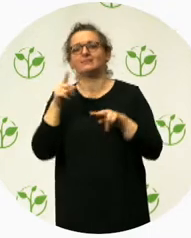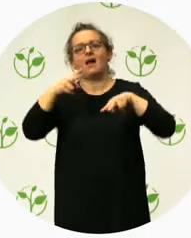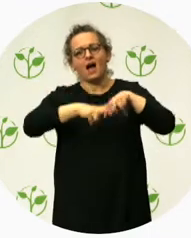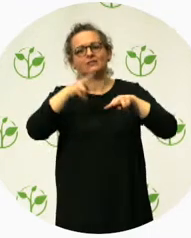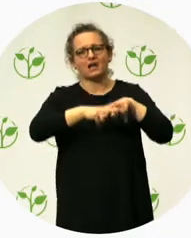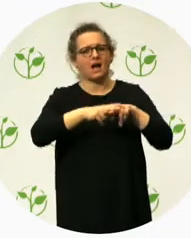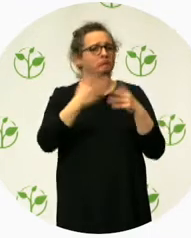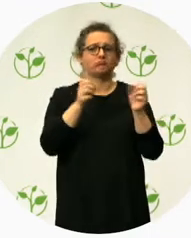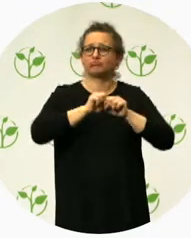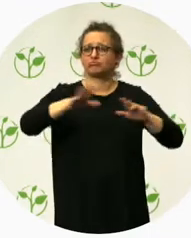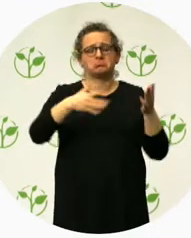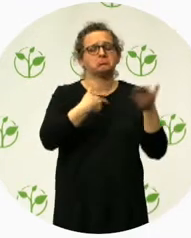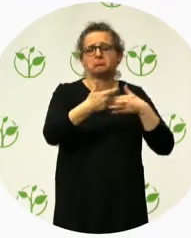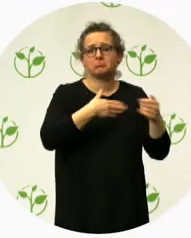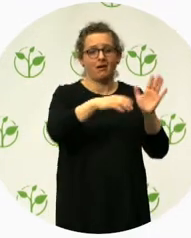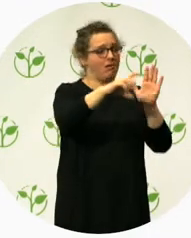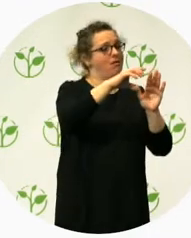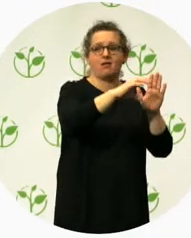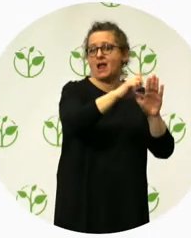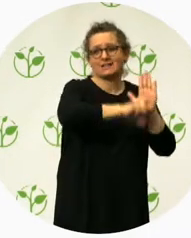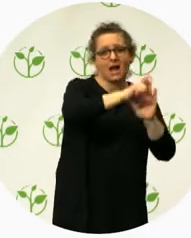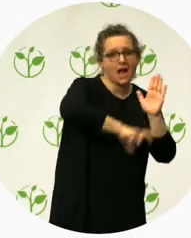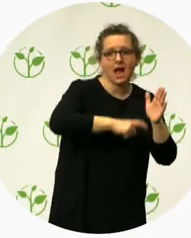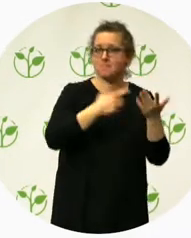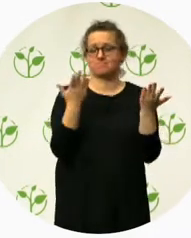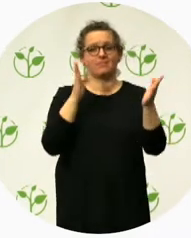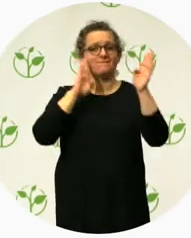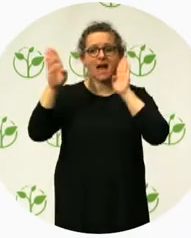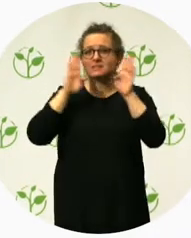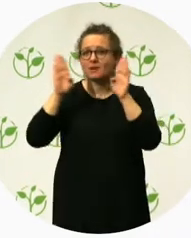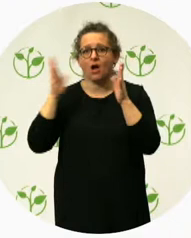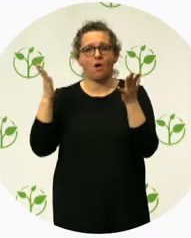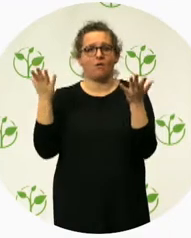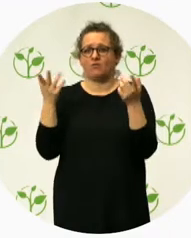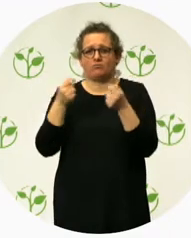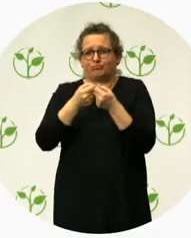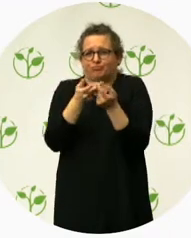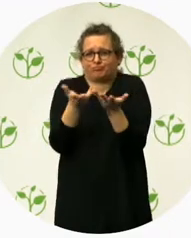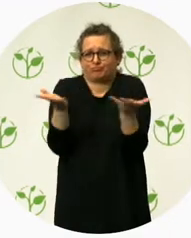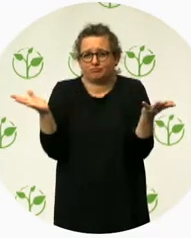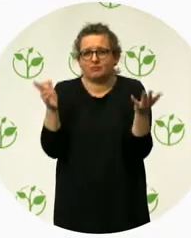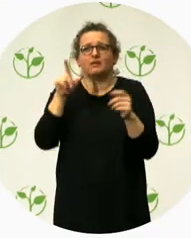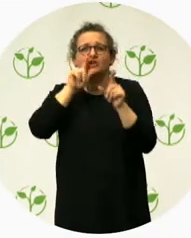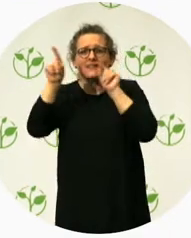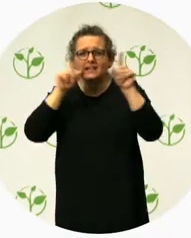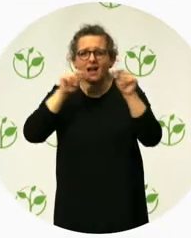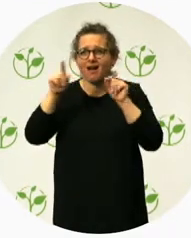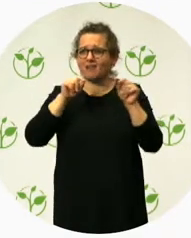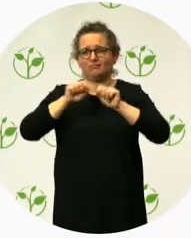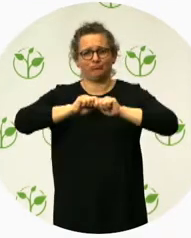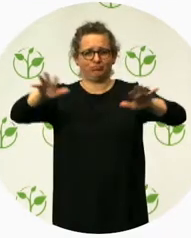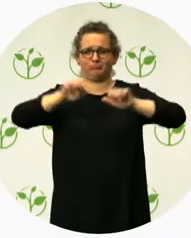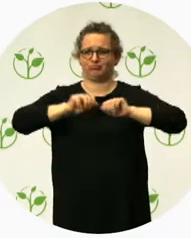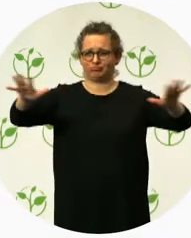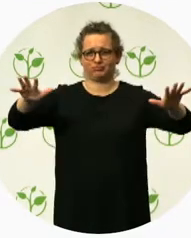Facebook, and use our app. So we are giving you permission. Go for it. Let's get this conversation outside this room and